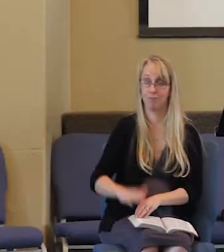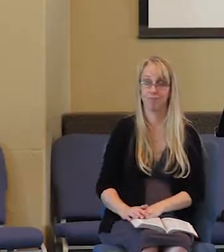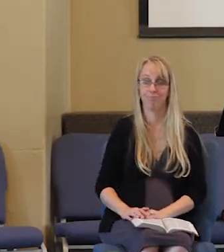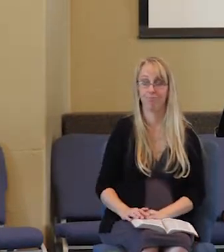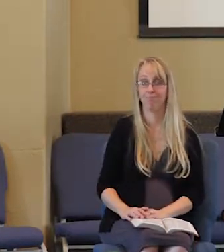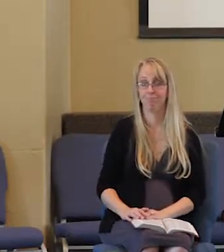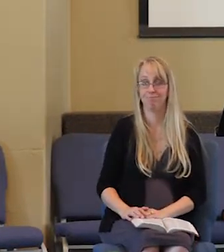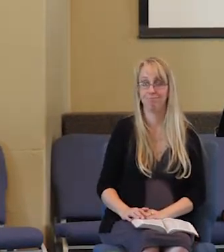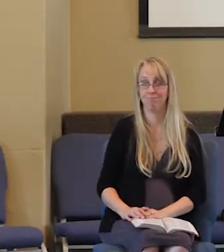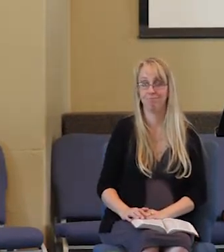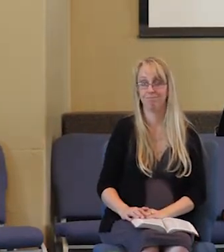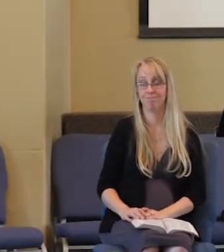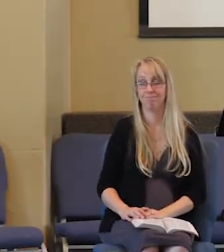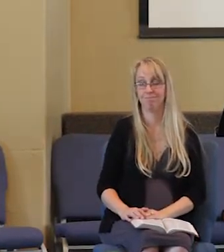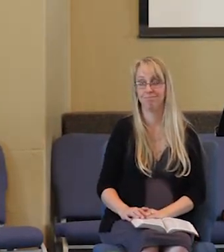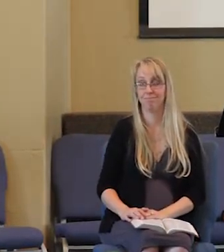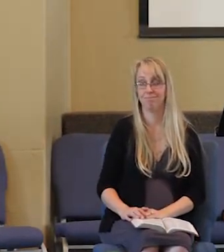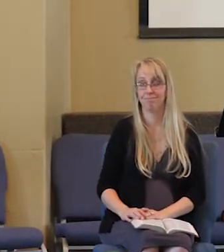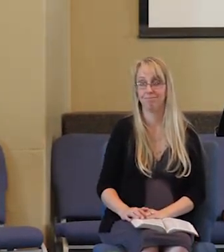forever.